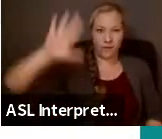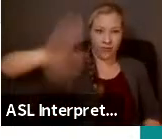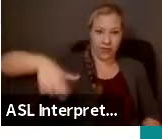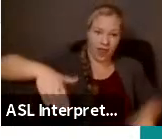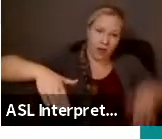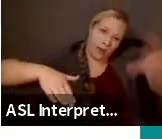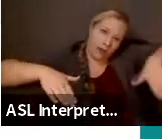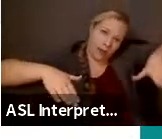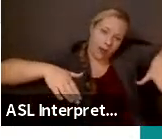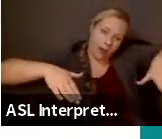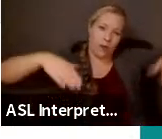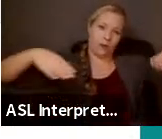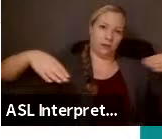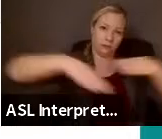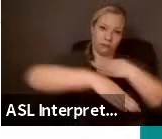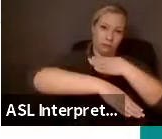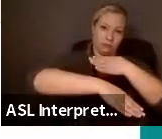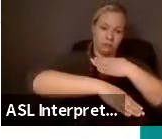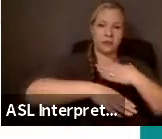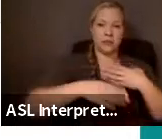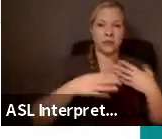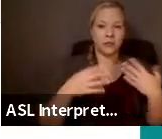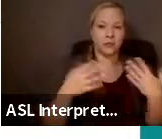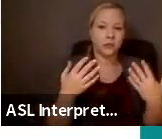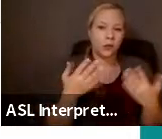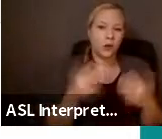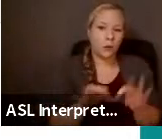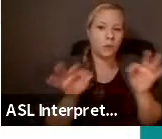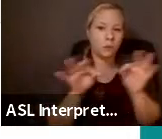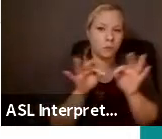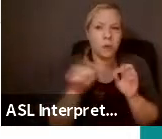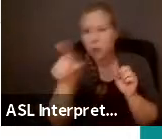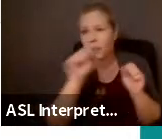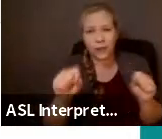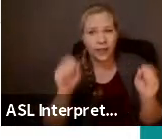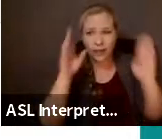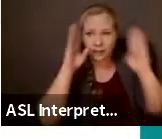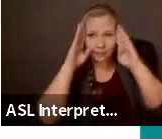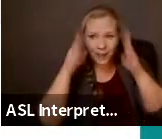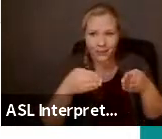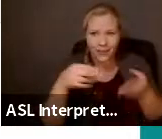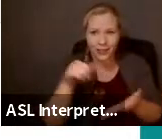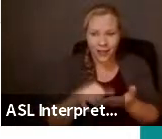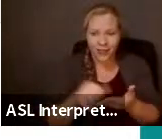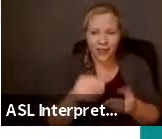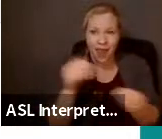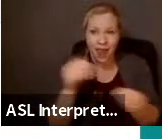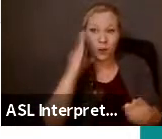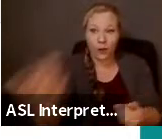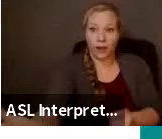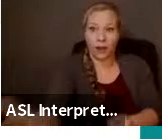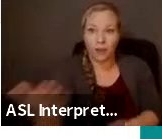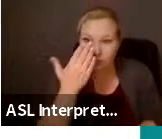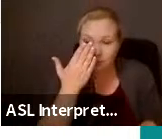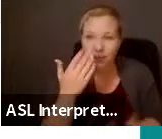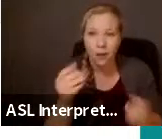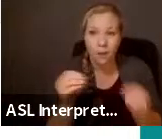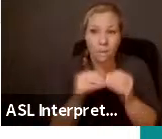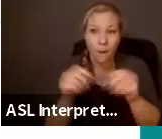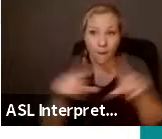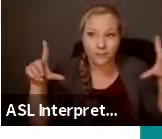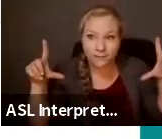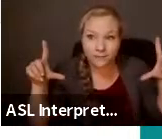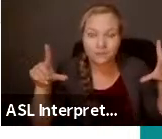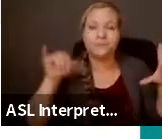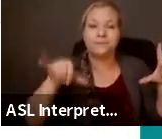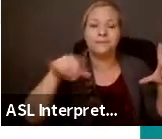attention to as we get further into the designs, and we're going to zoom in even further here in a minute. So you'll see what